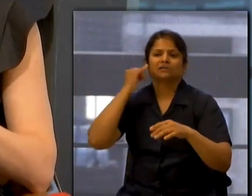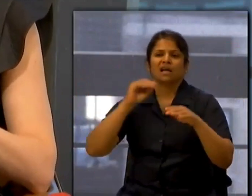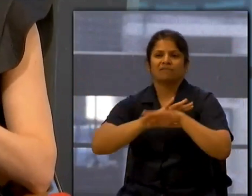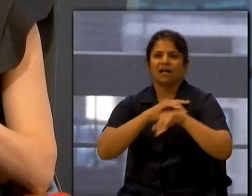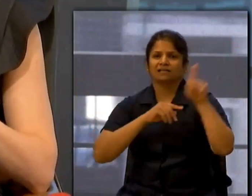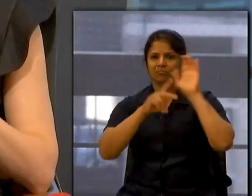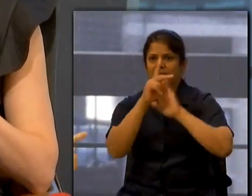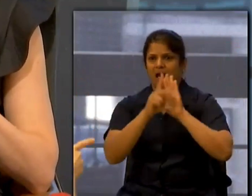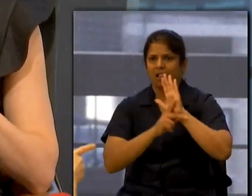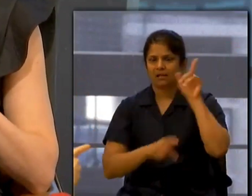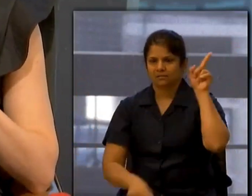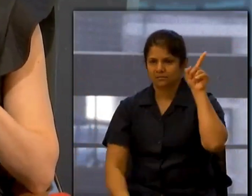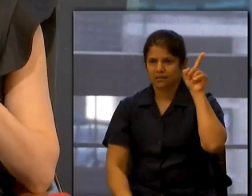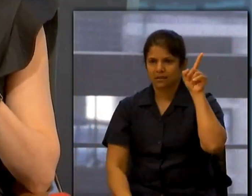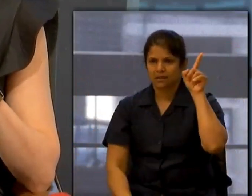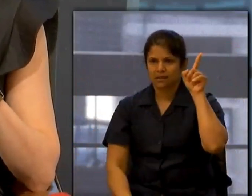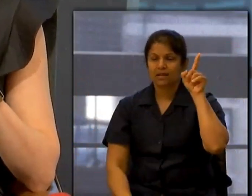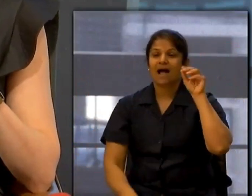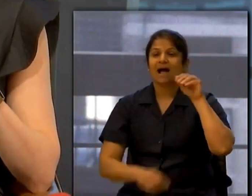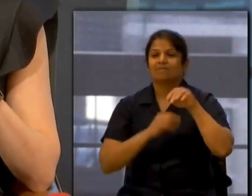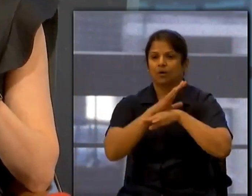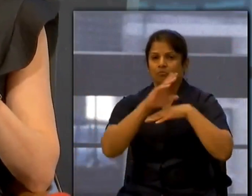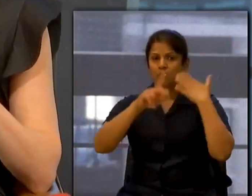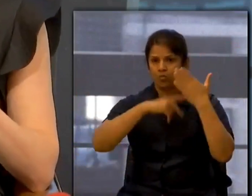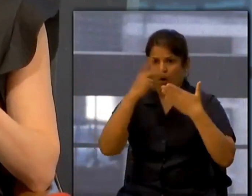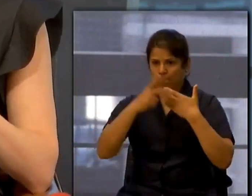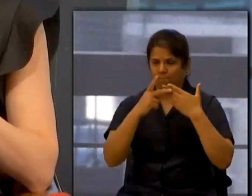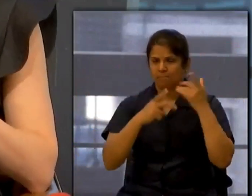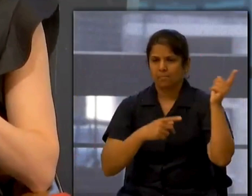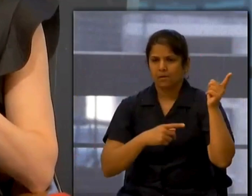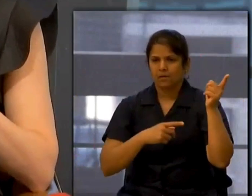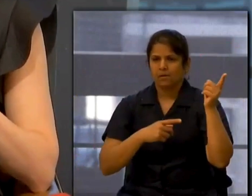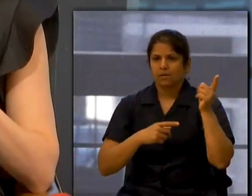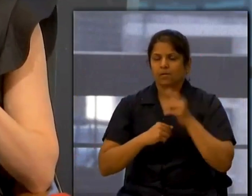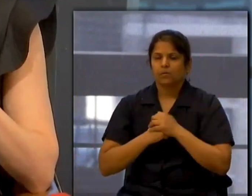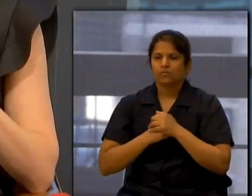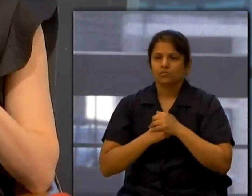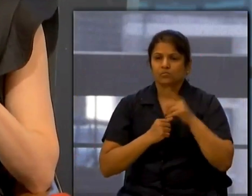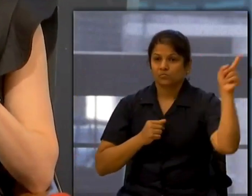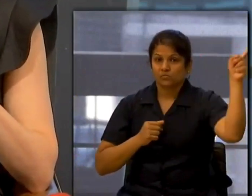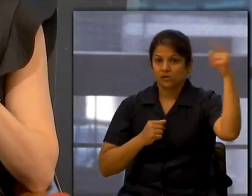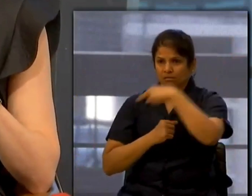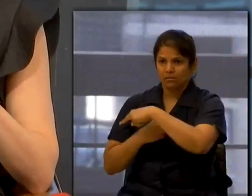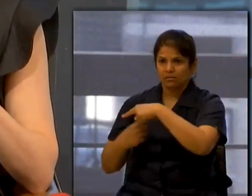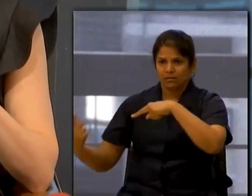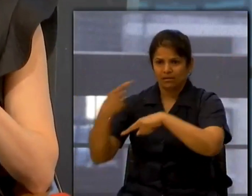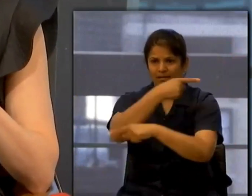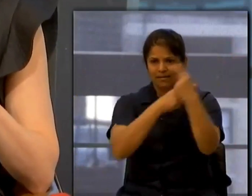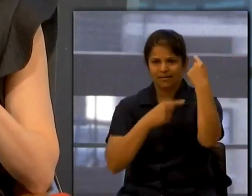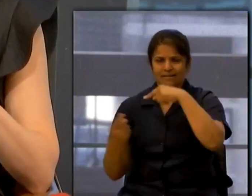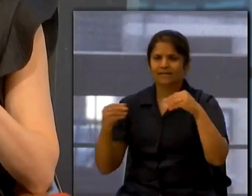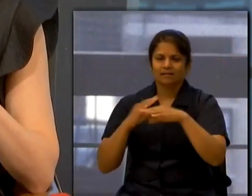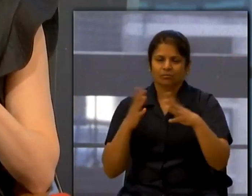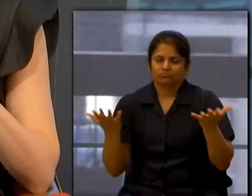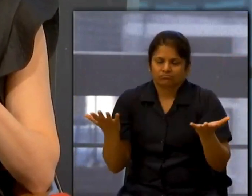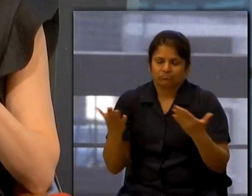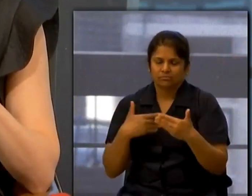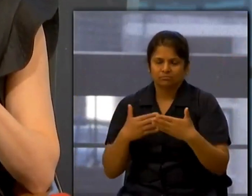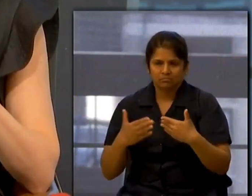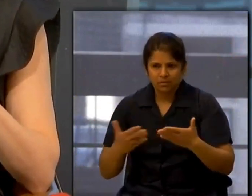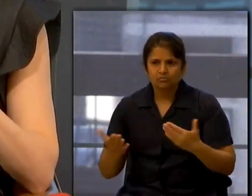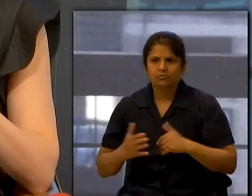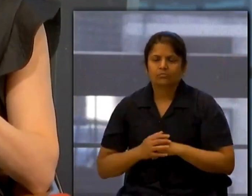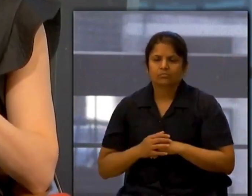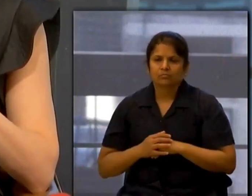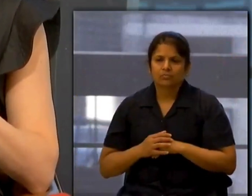and protocols. I don't think I don't think it matters where we start and where we end there. But I think that